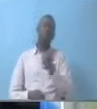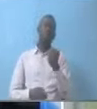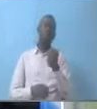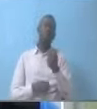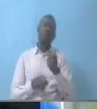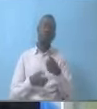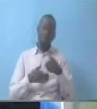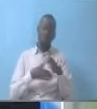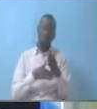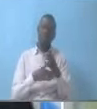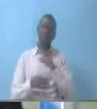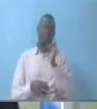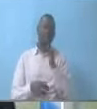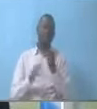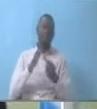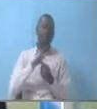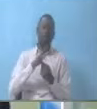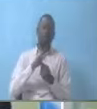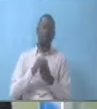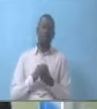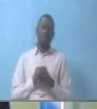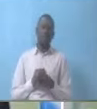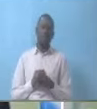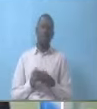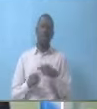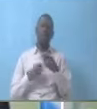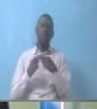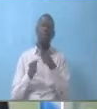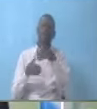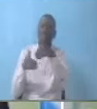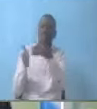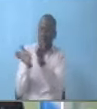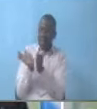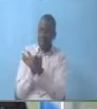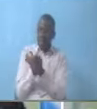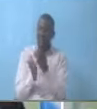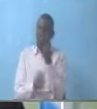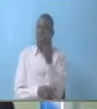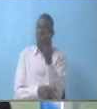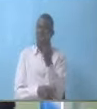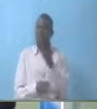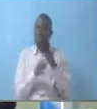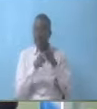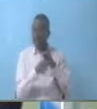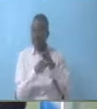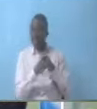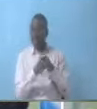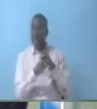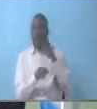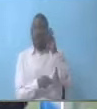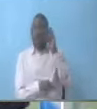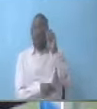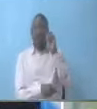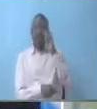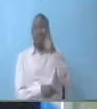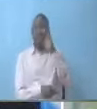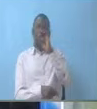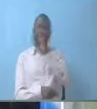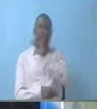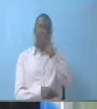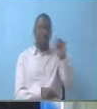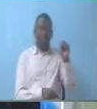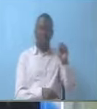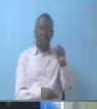Is Section 4 of this decree. Moy fan na biñu wax Section 4 ci decree bi ni. Change the ball